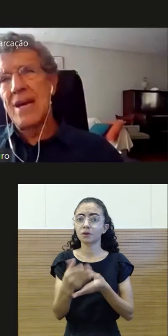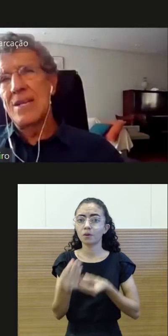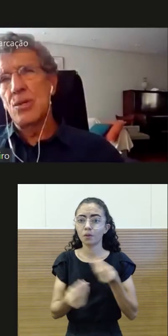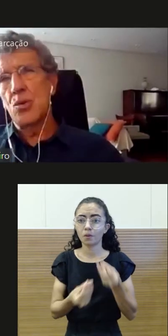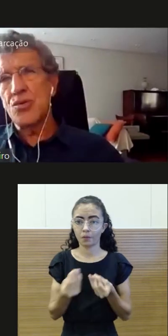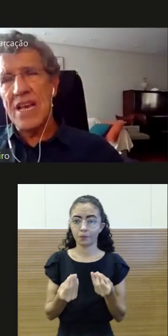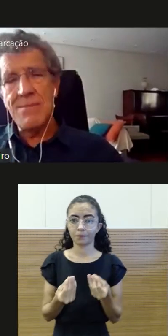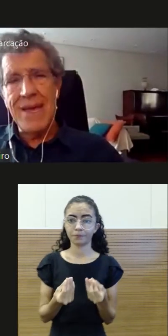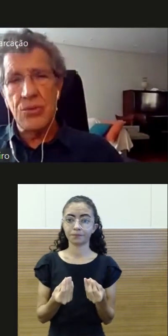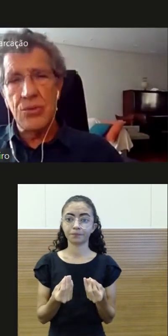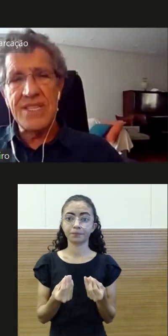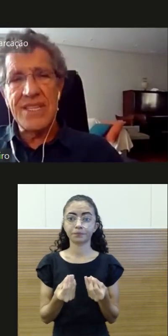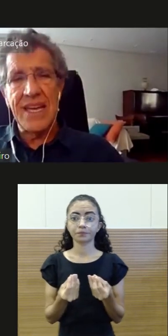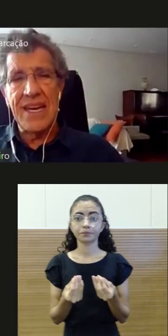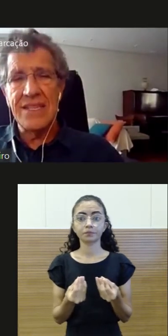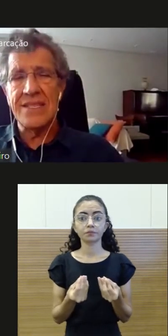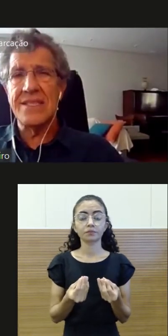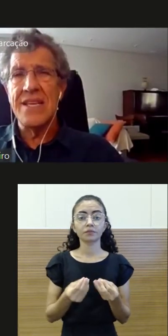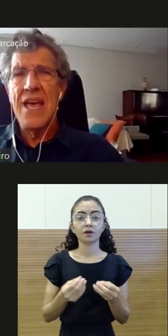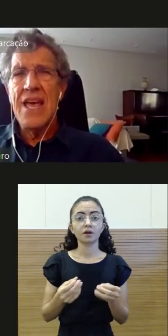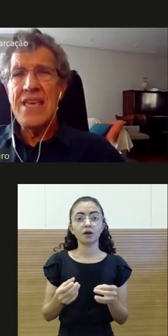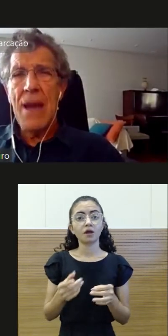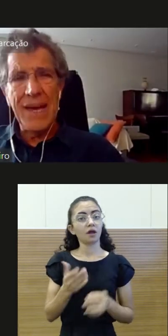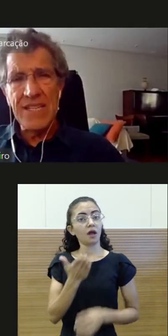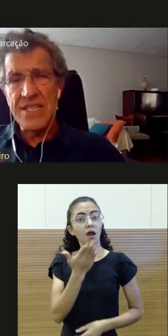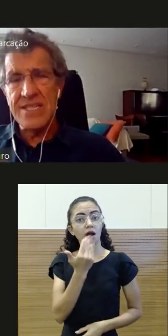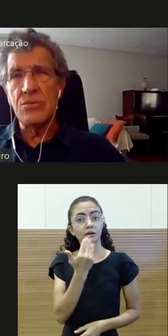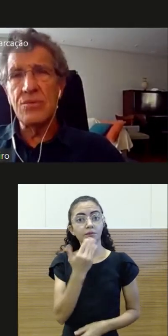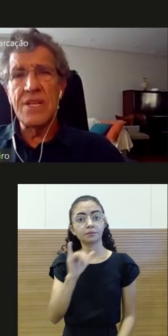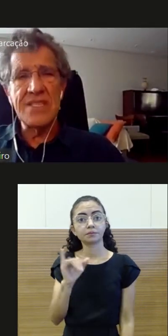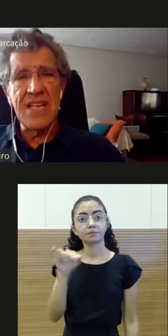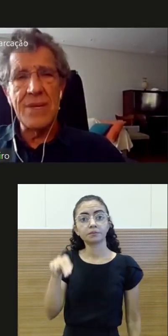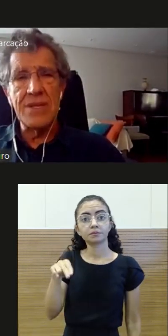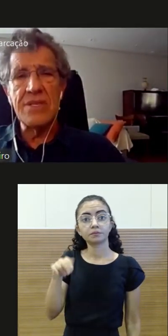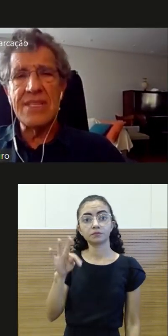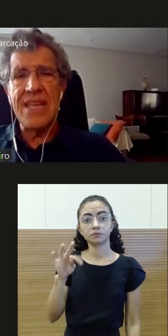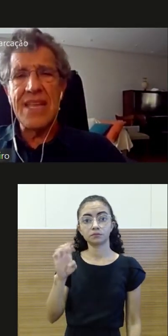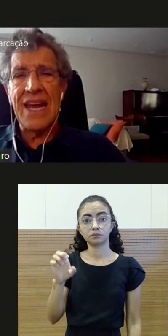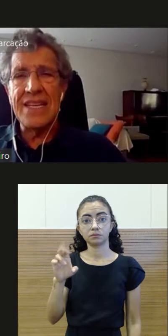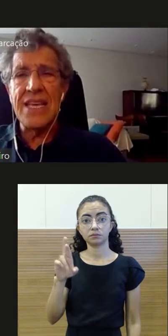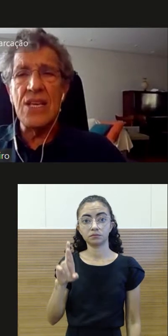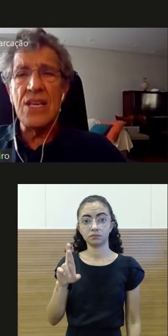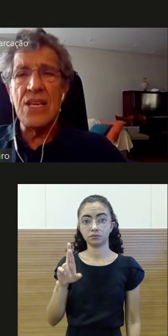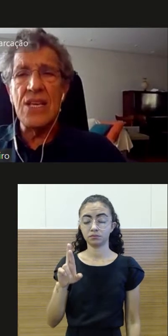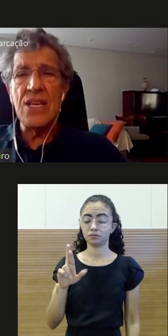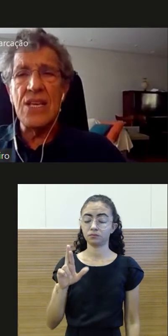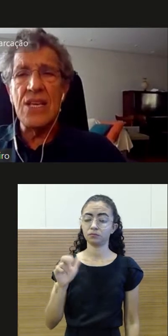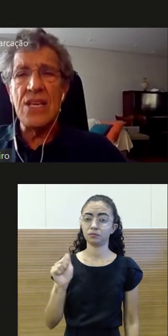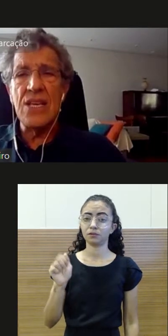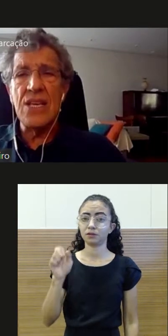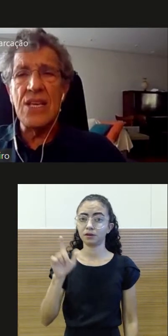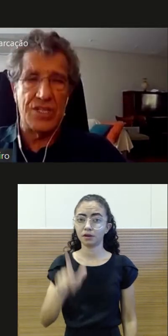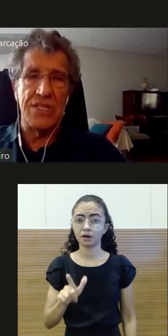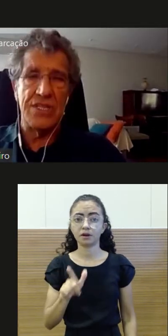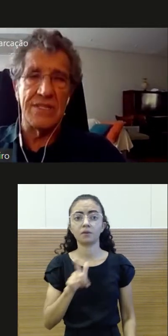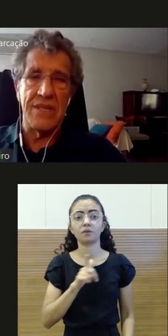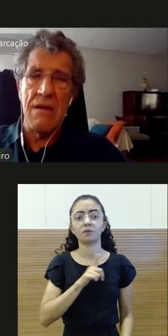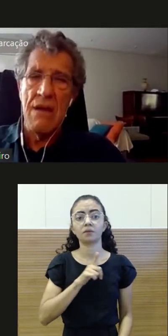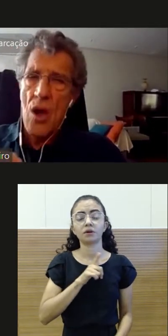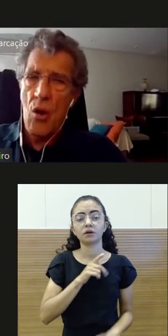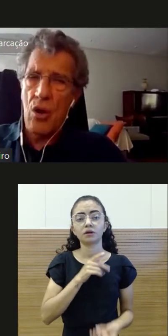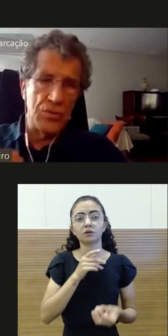in fact, with the breaking of the whole foods and the breaking it